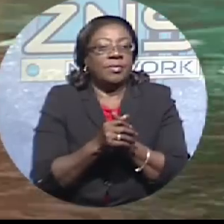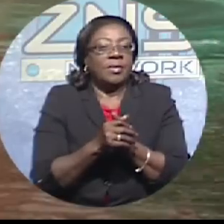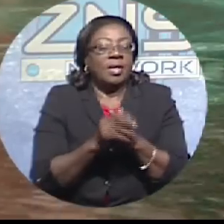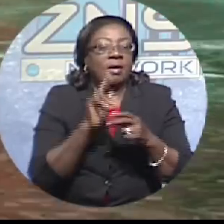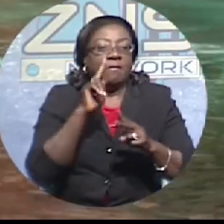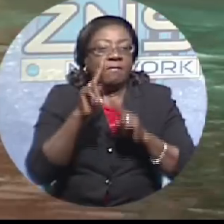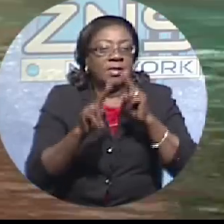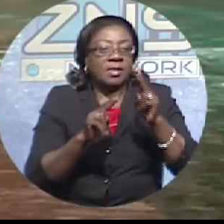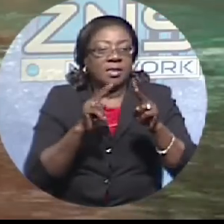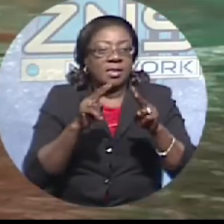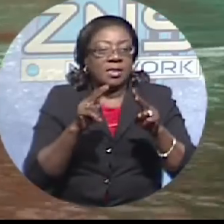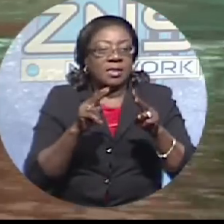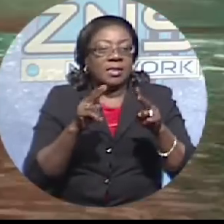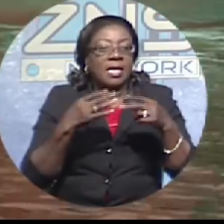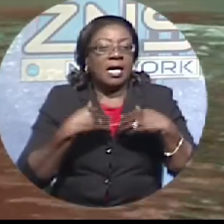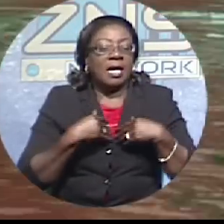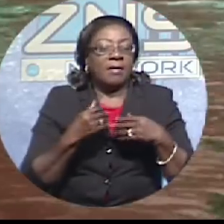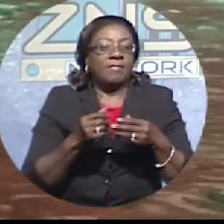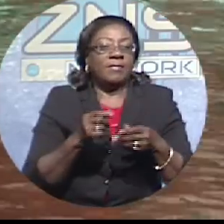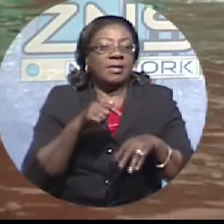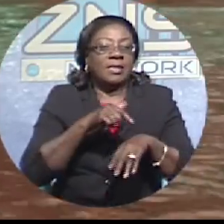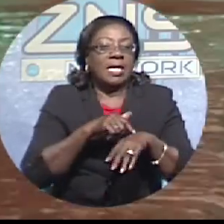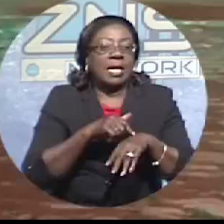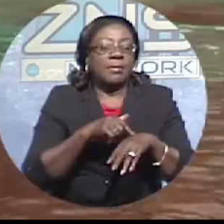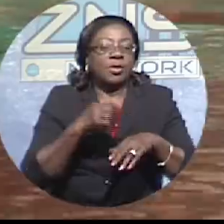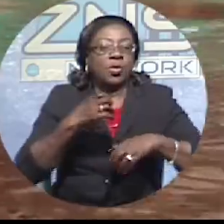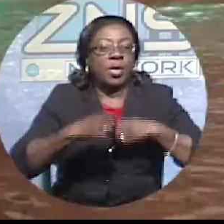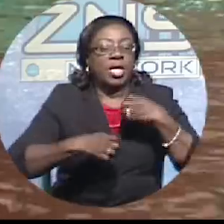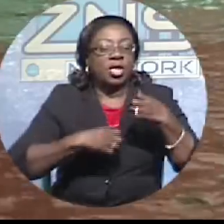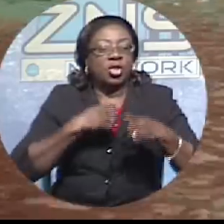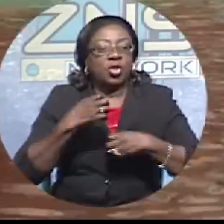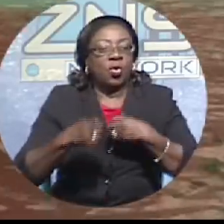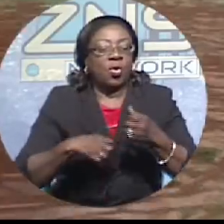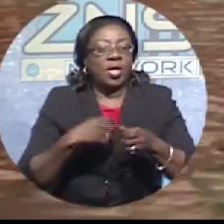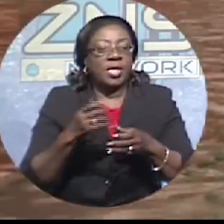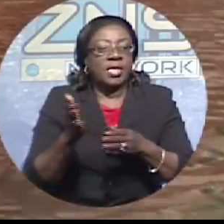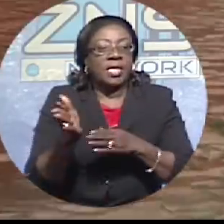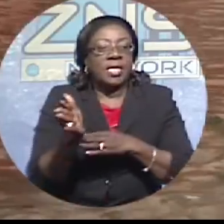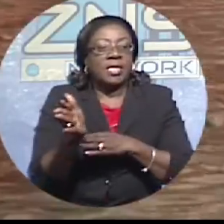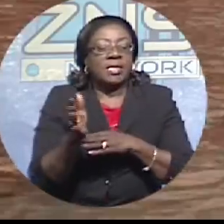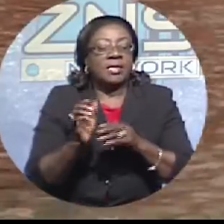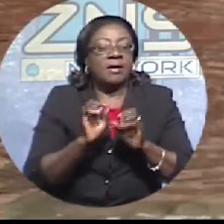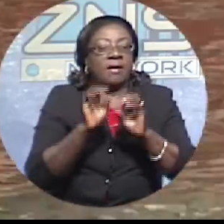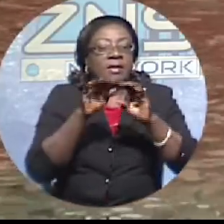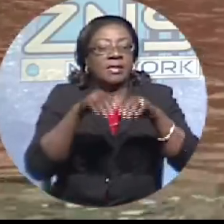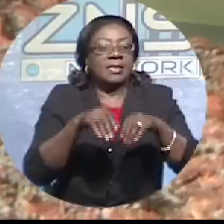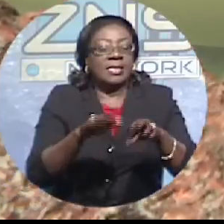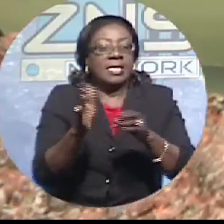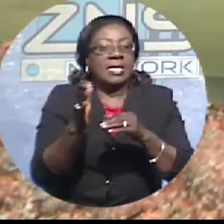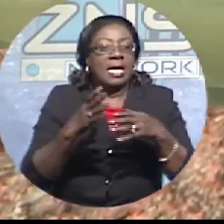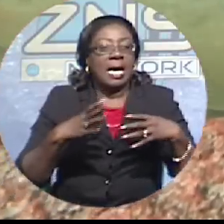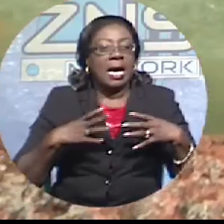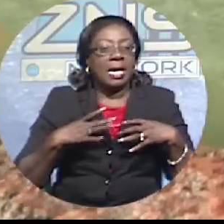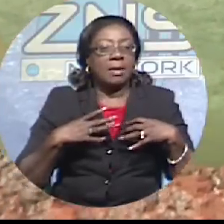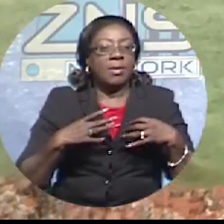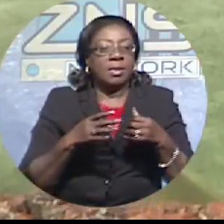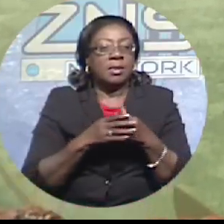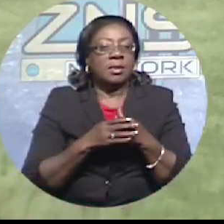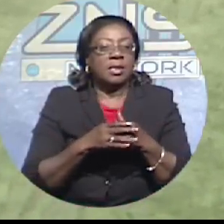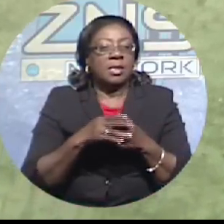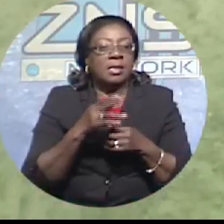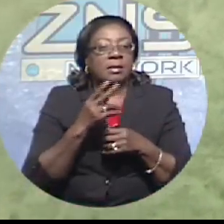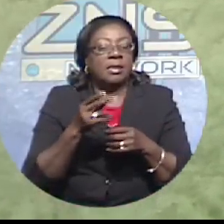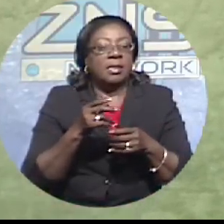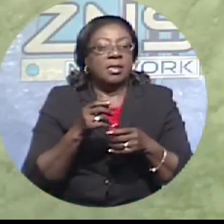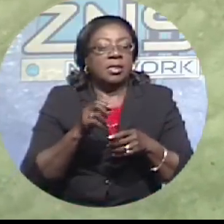several options to enjoy this unique facility that has also had global success in assisting in the reproduction of